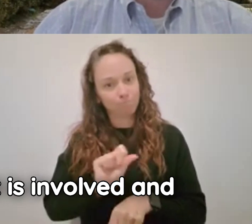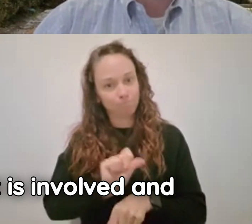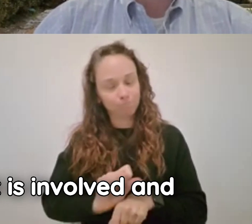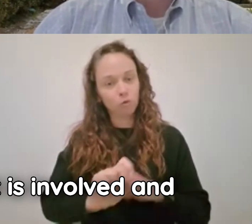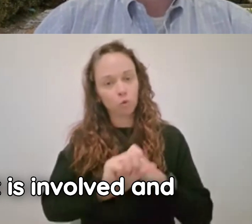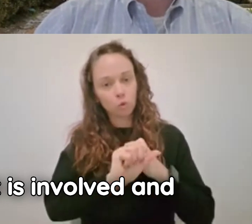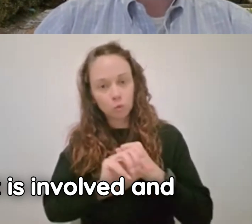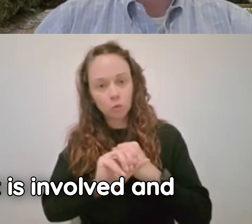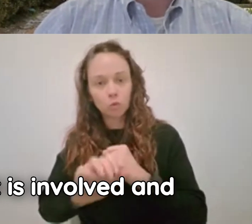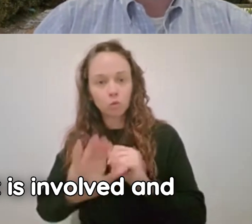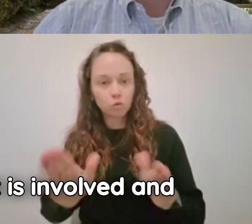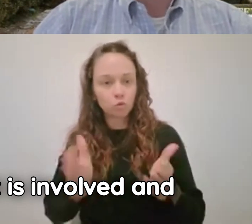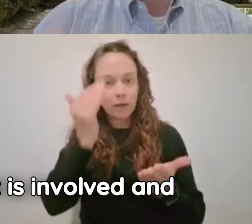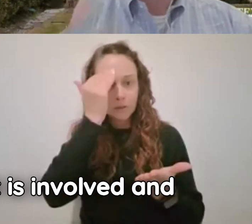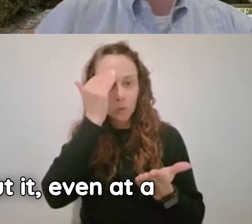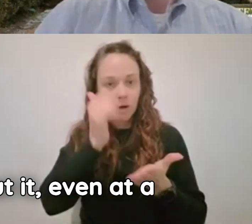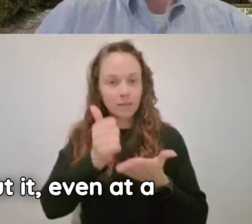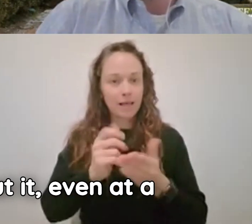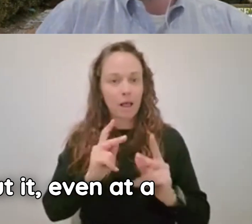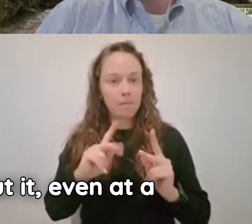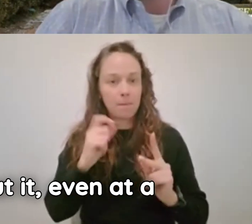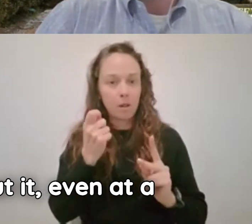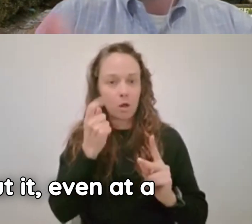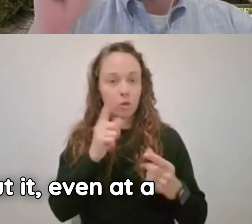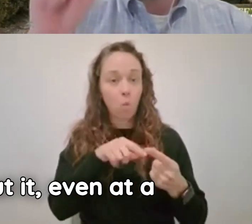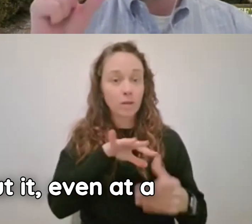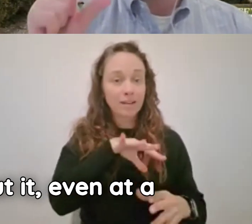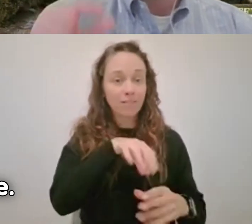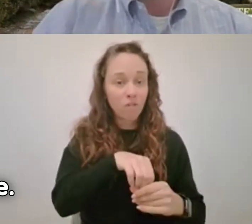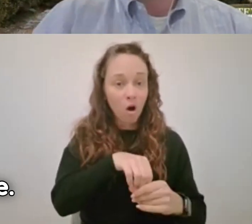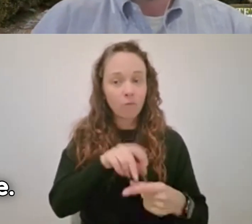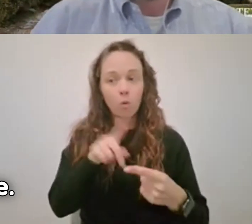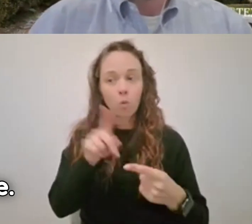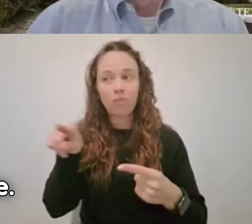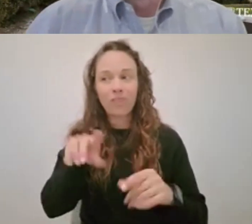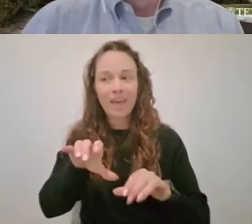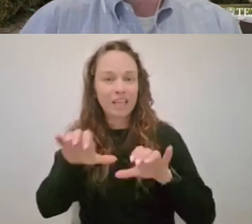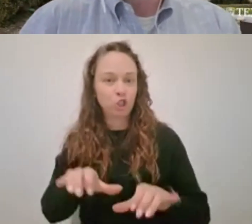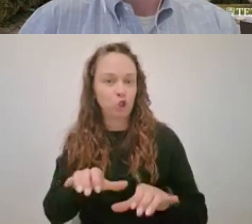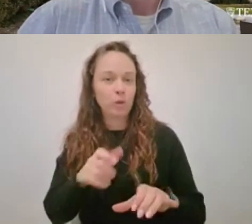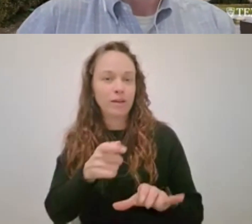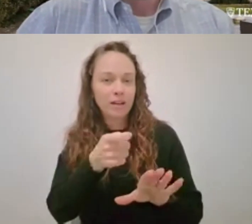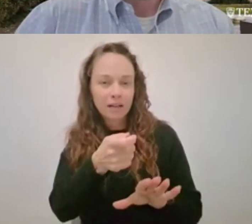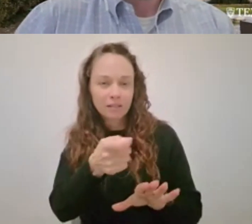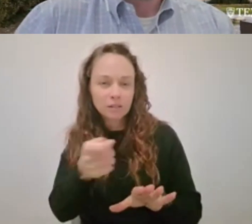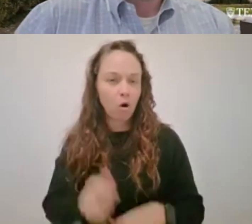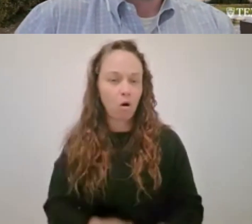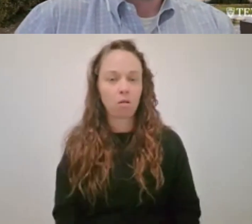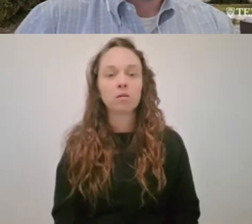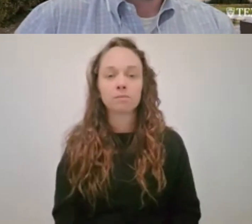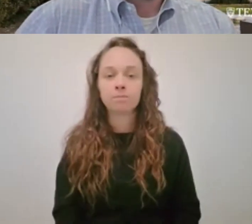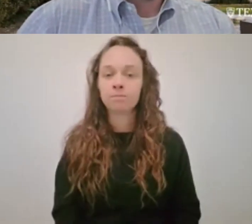people understand what is involved and what they can do about it, even at a small scale.